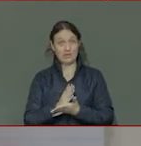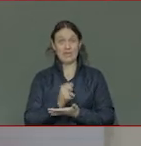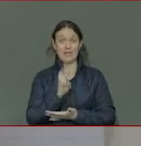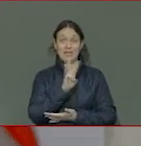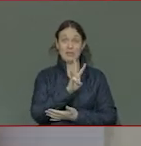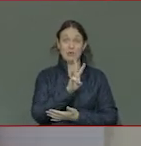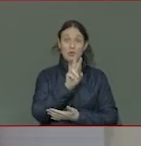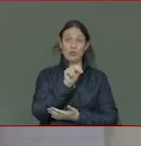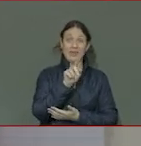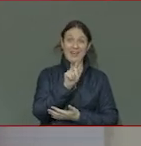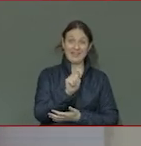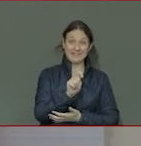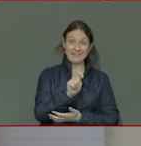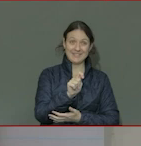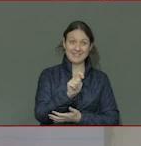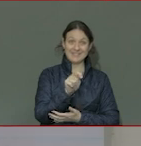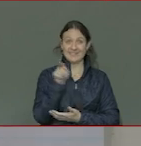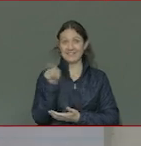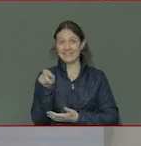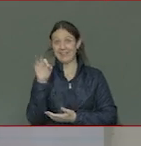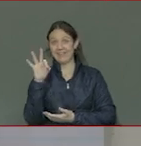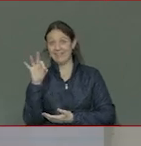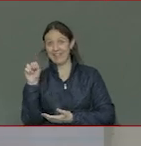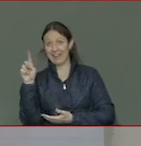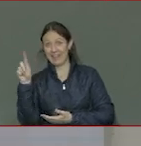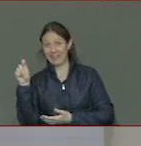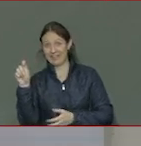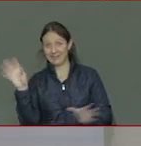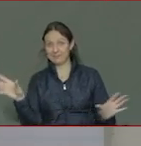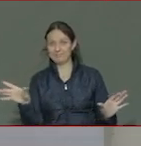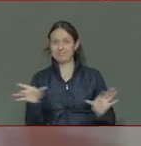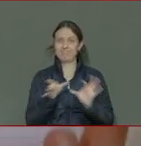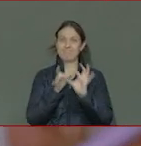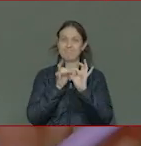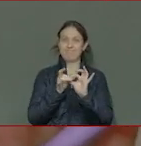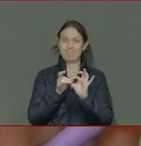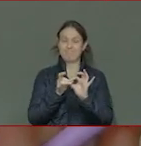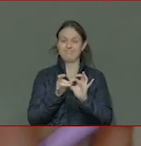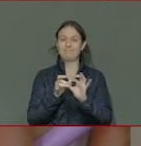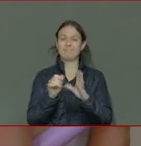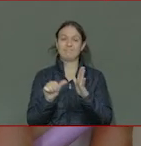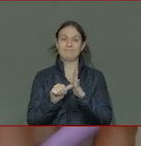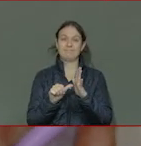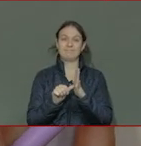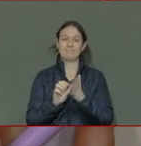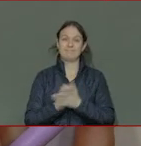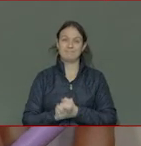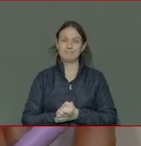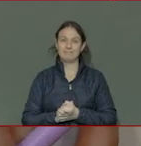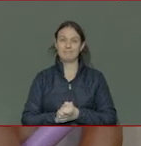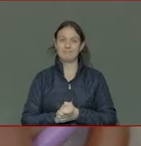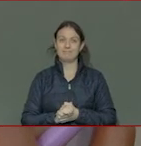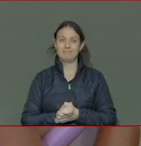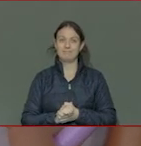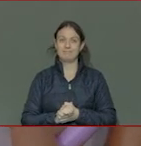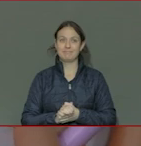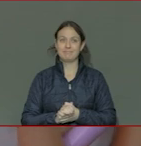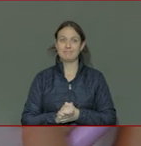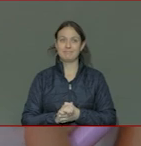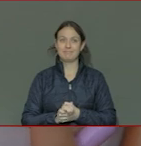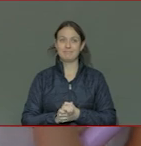W net, and it fits my F net. They must go together.